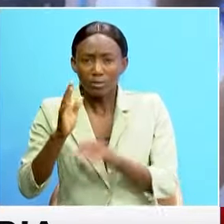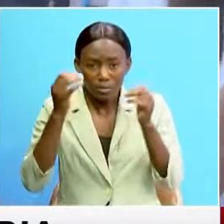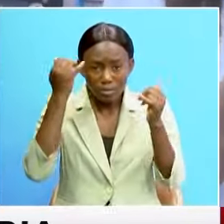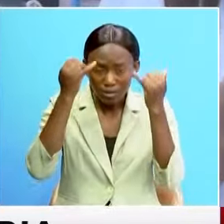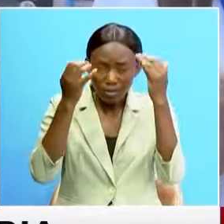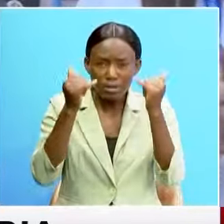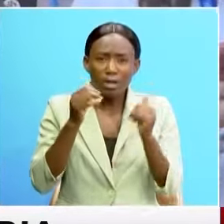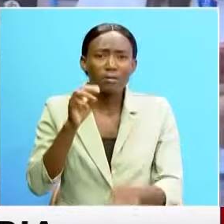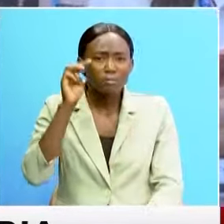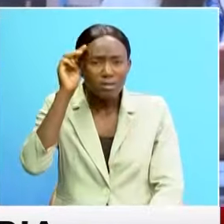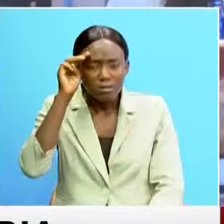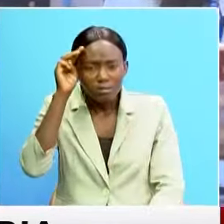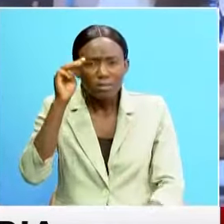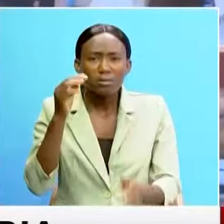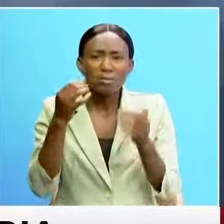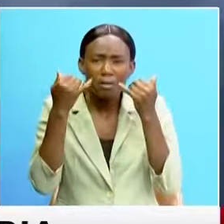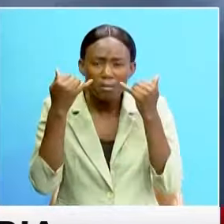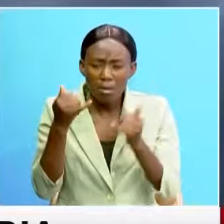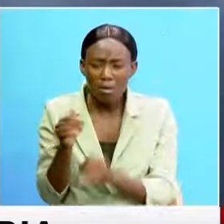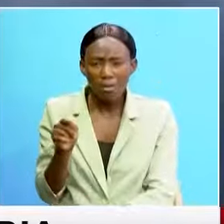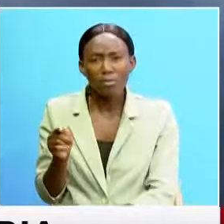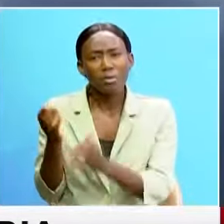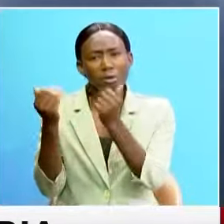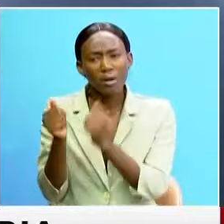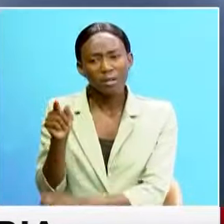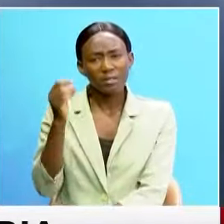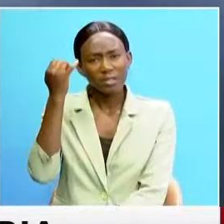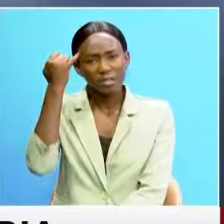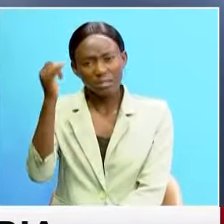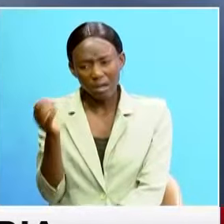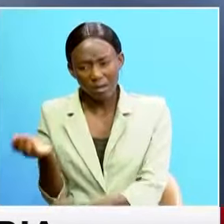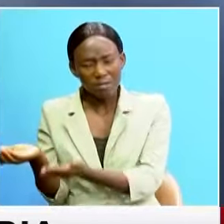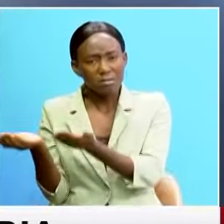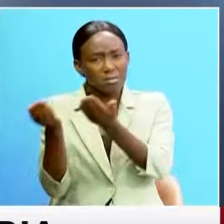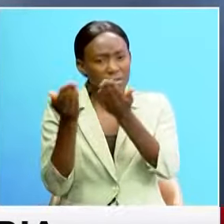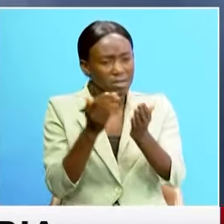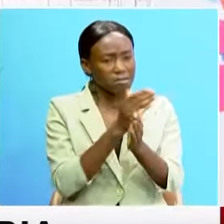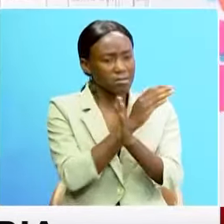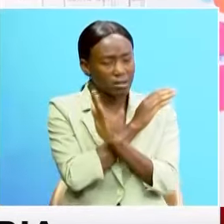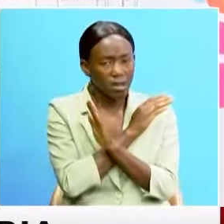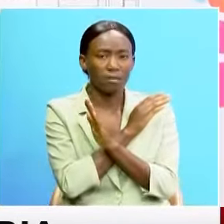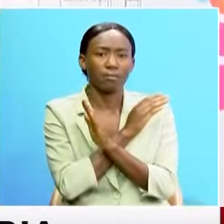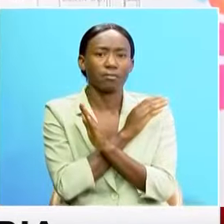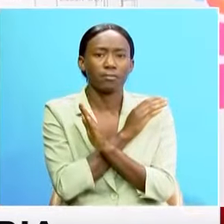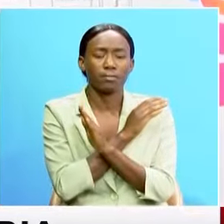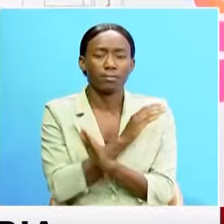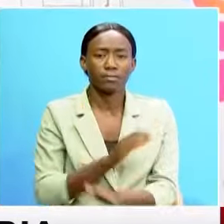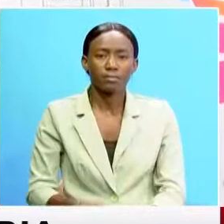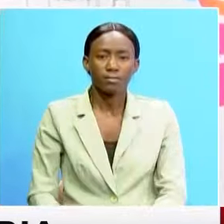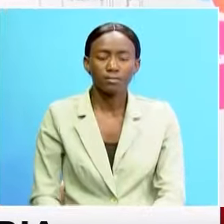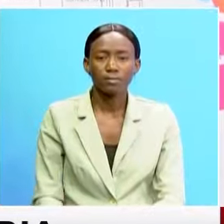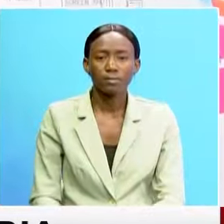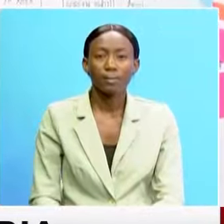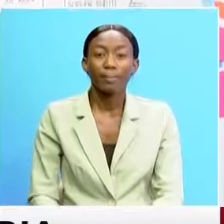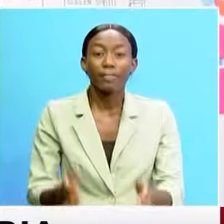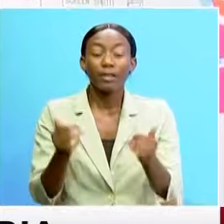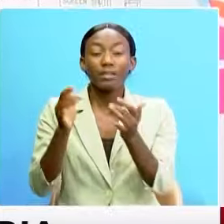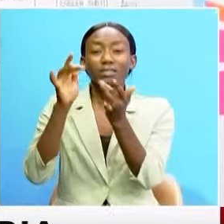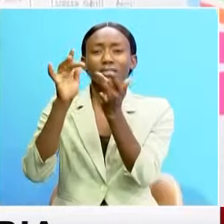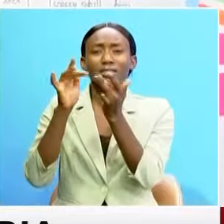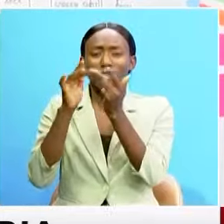Minister of Information and Media wants this innovation replicated in Zambia. Technological advancements of